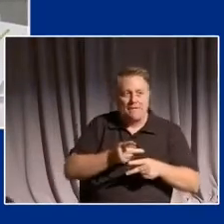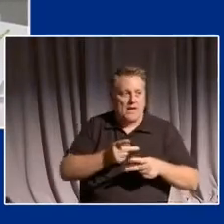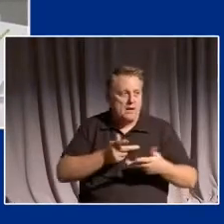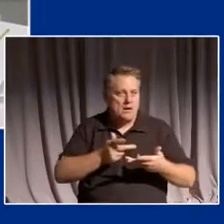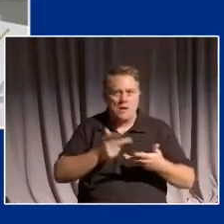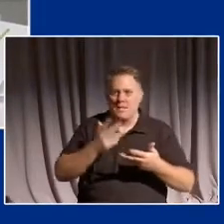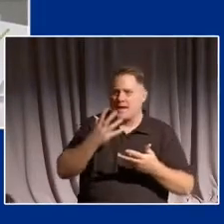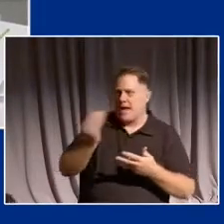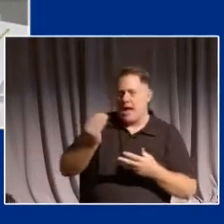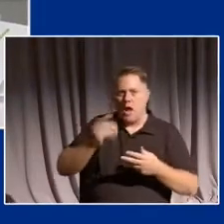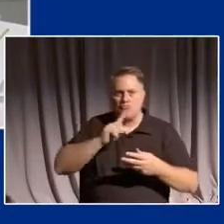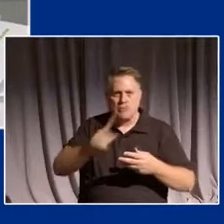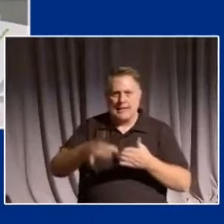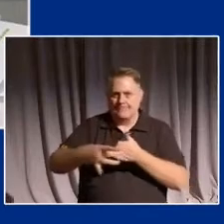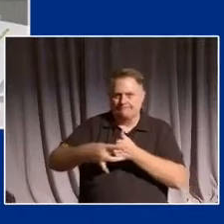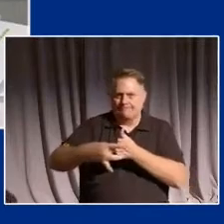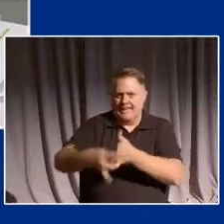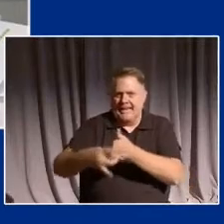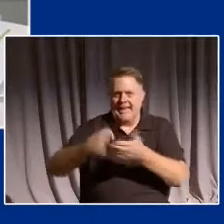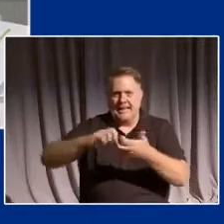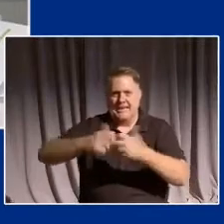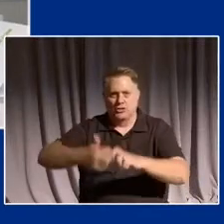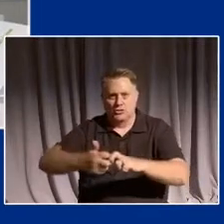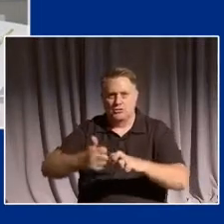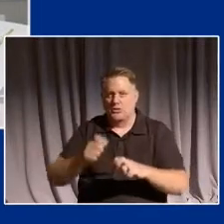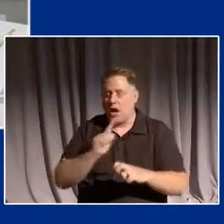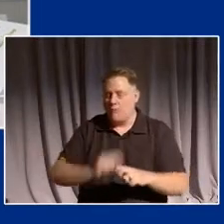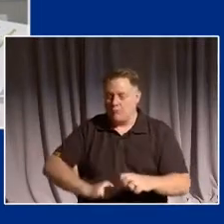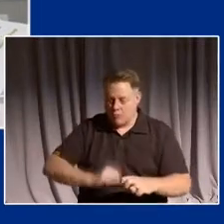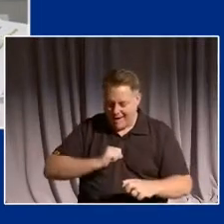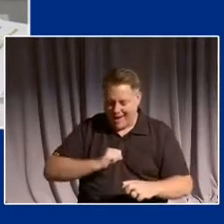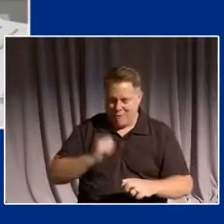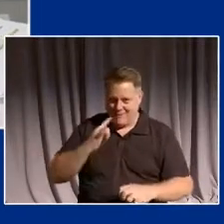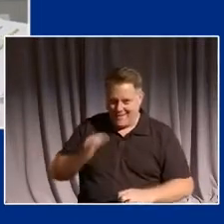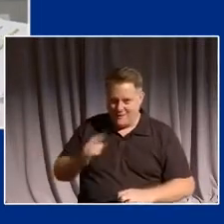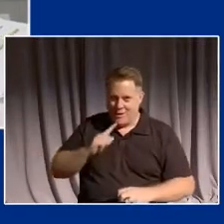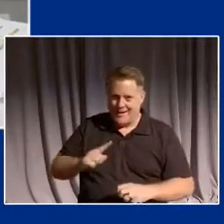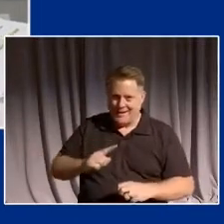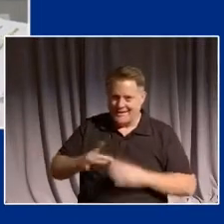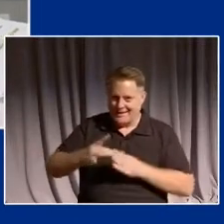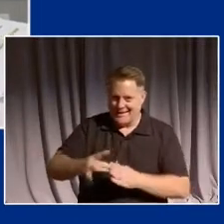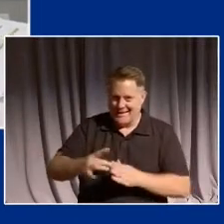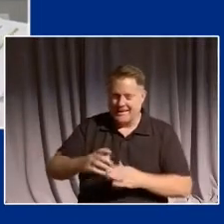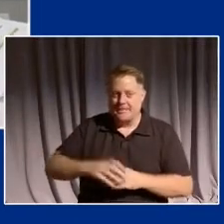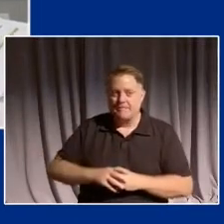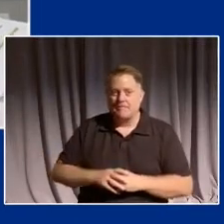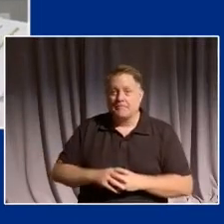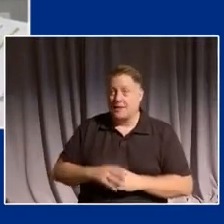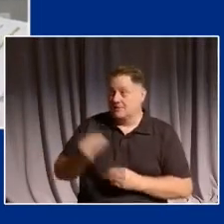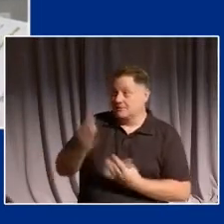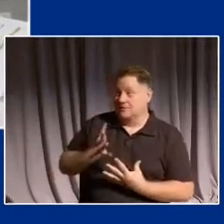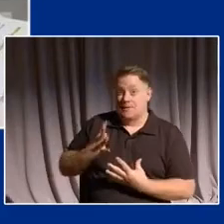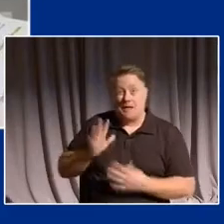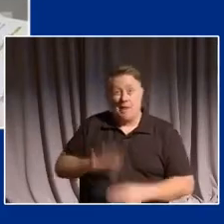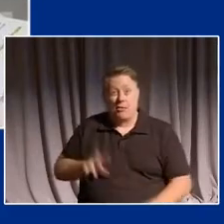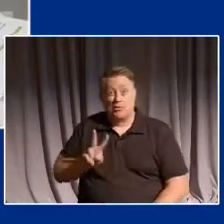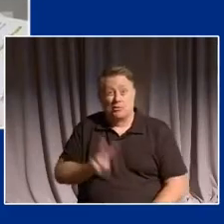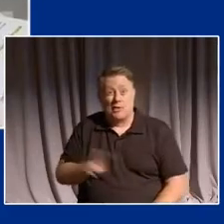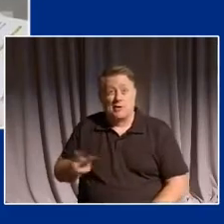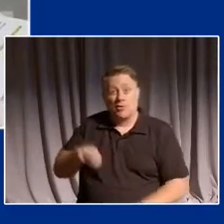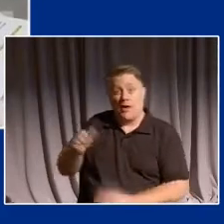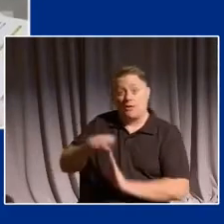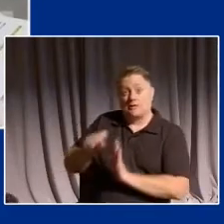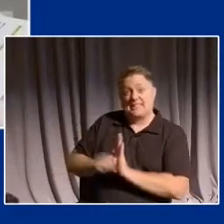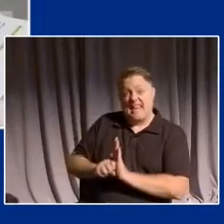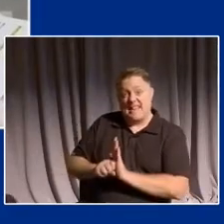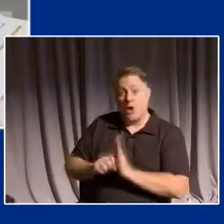out in front on these issues, which I'm so proud California is. I was just told that about 22 other